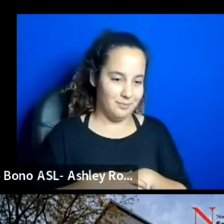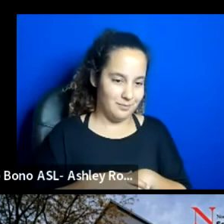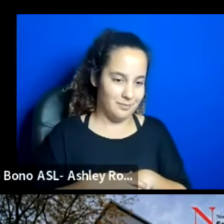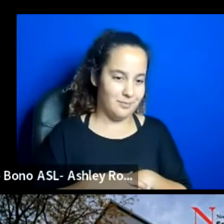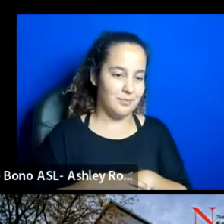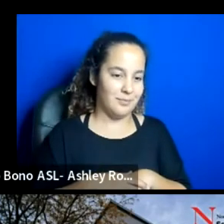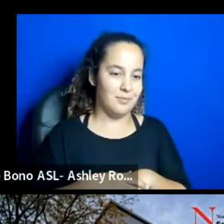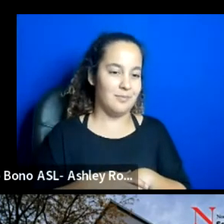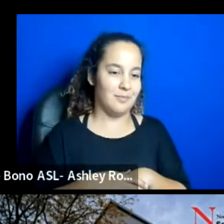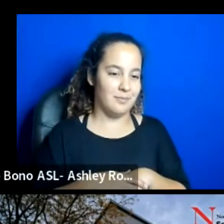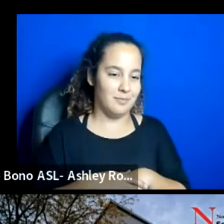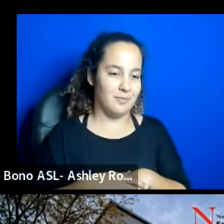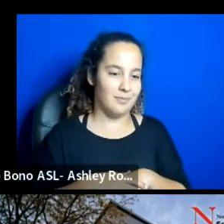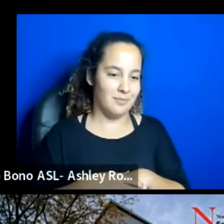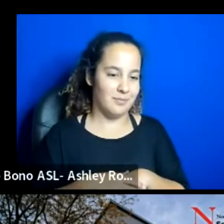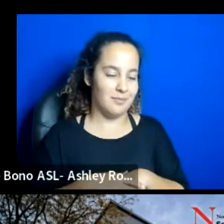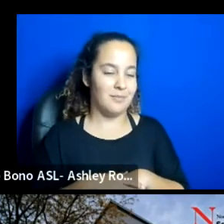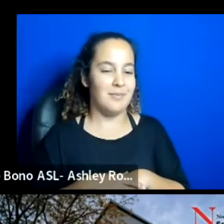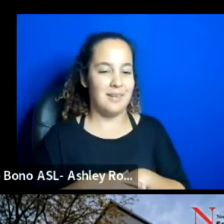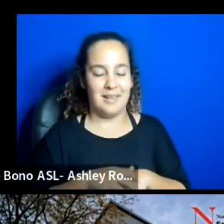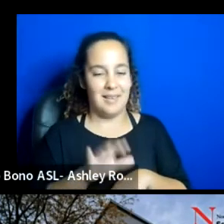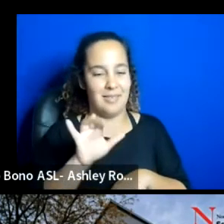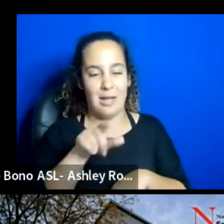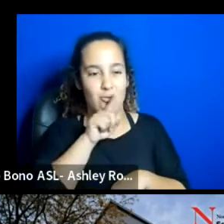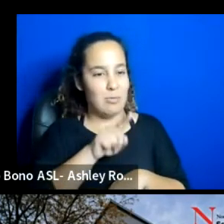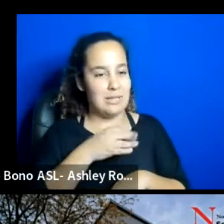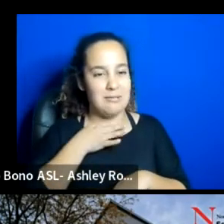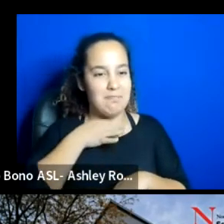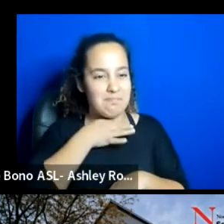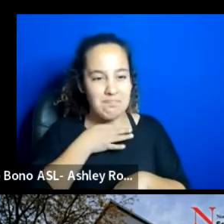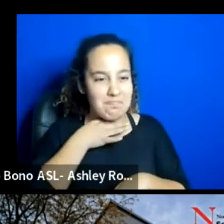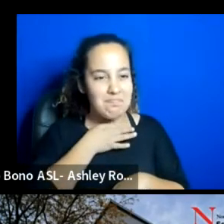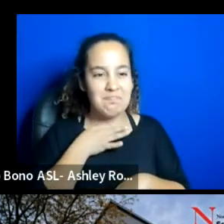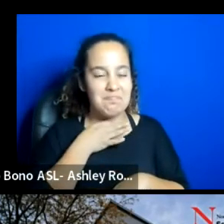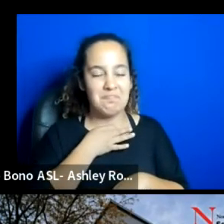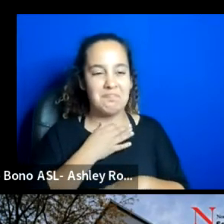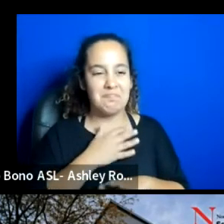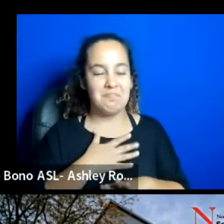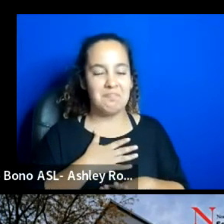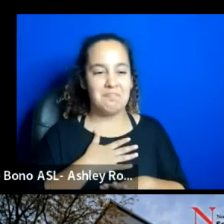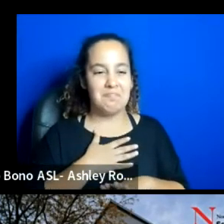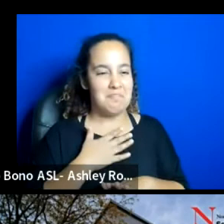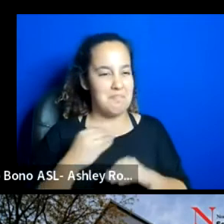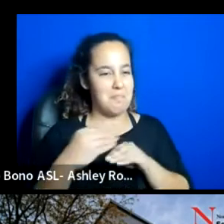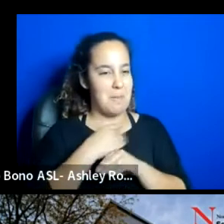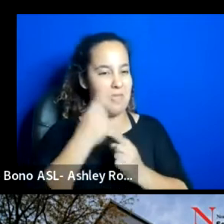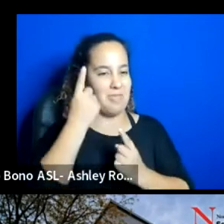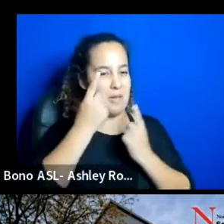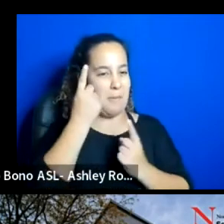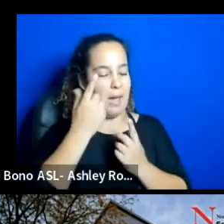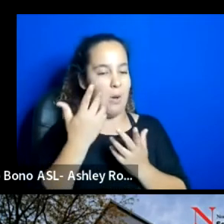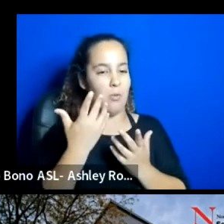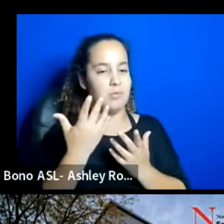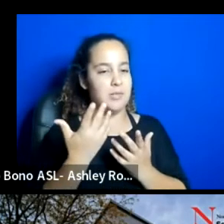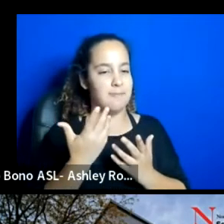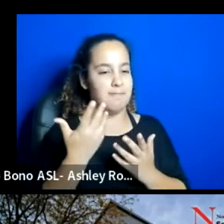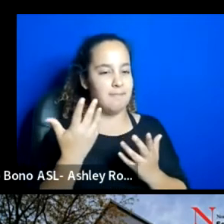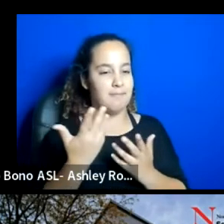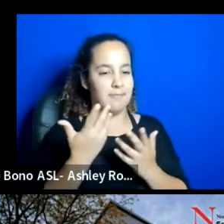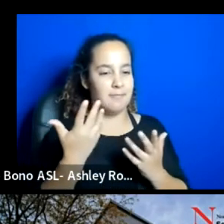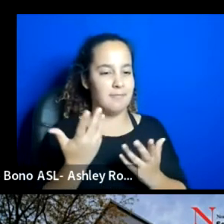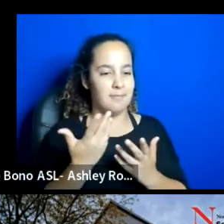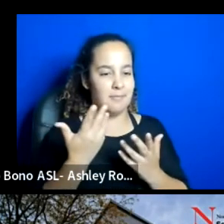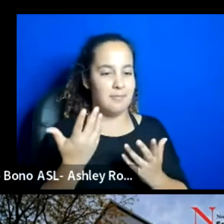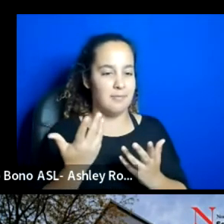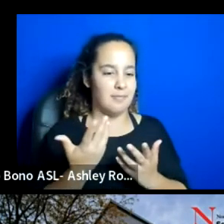and really captured me and made me think about how membership